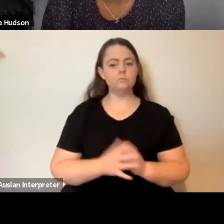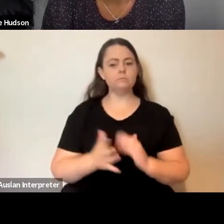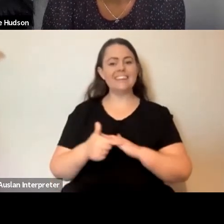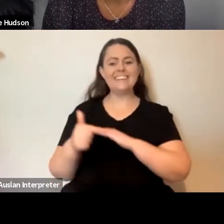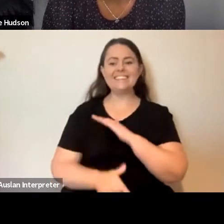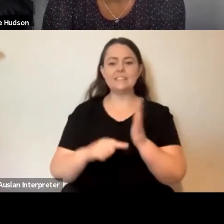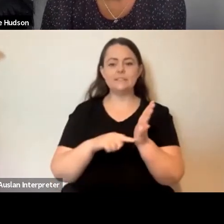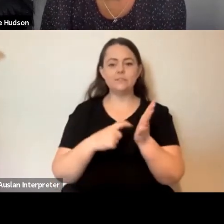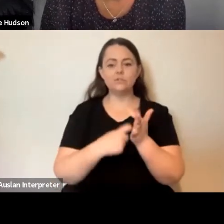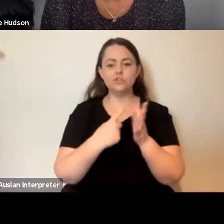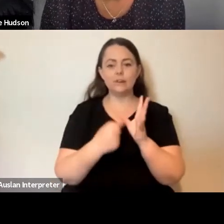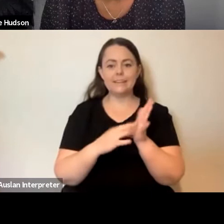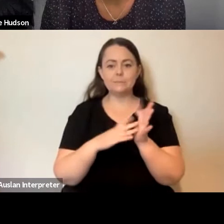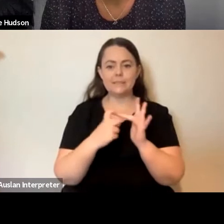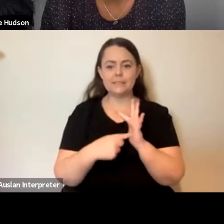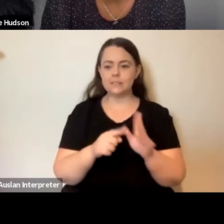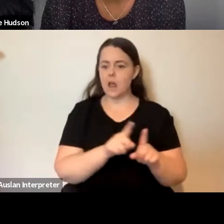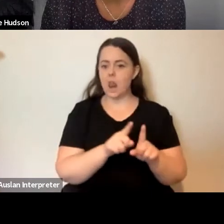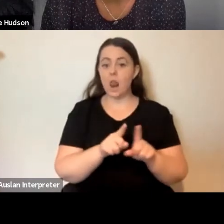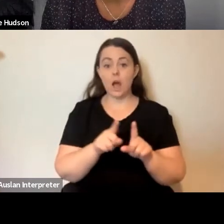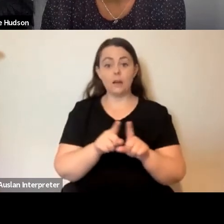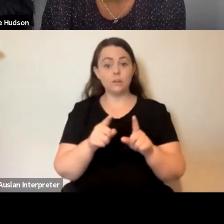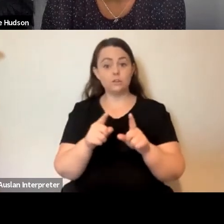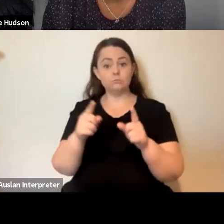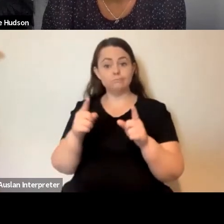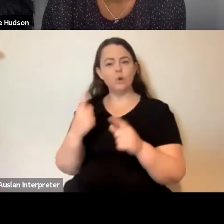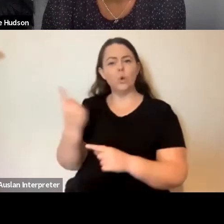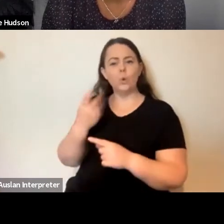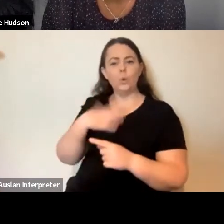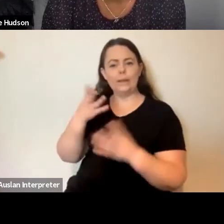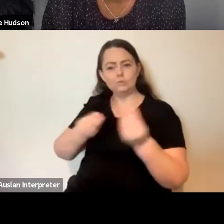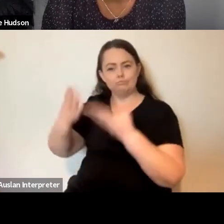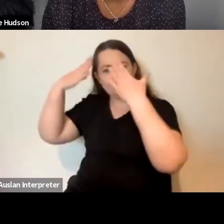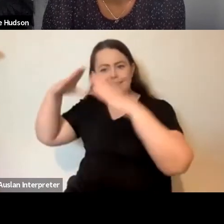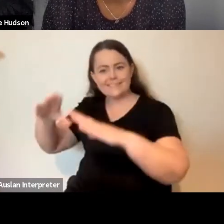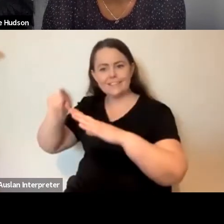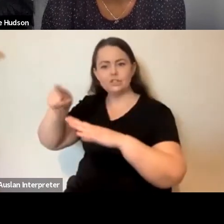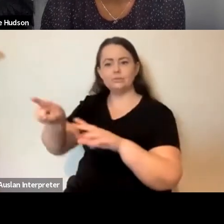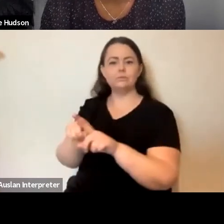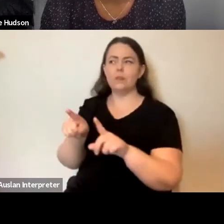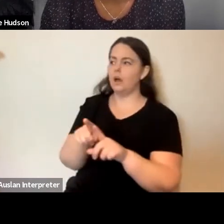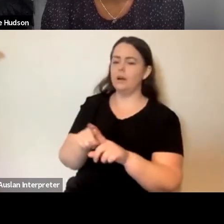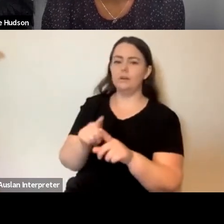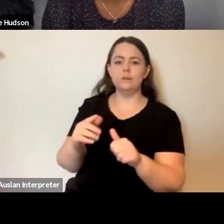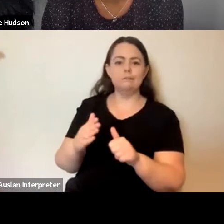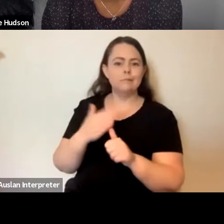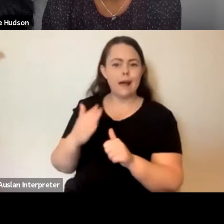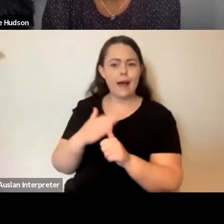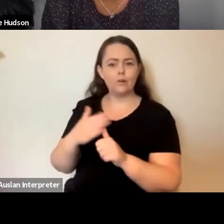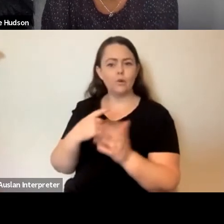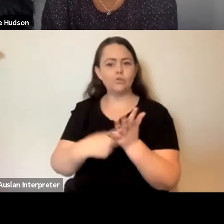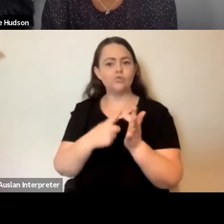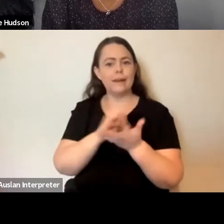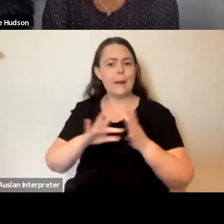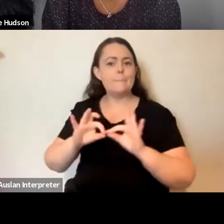residential treatment, there's been a massive shift. Those services have had really to think carefully about the risk associated